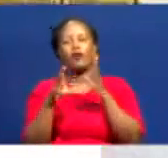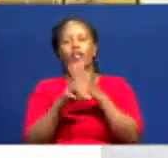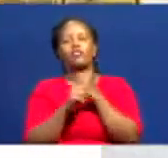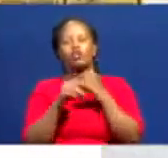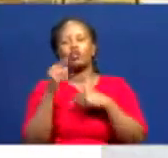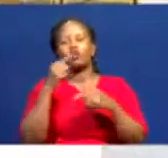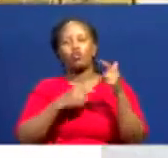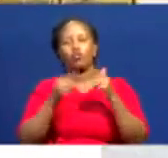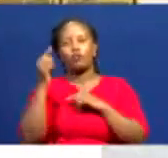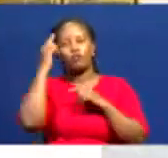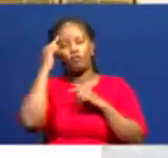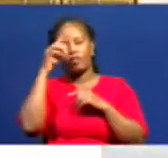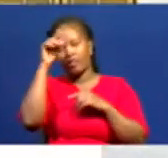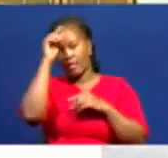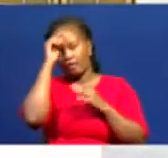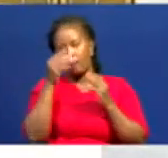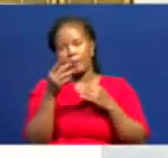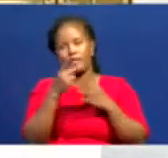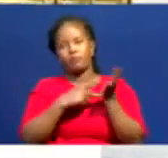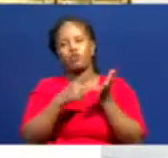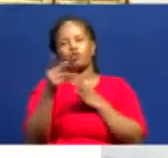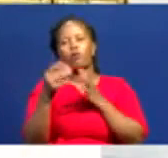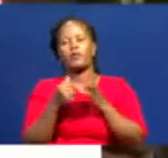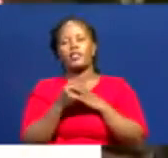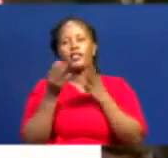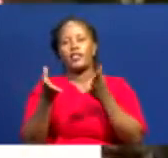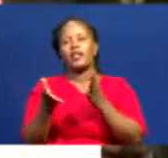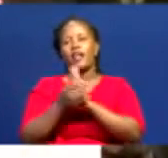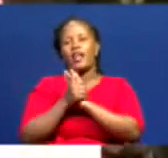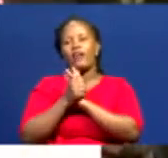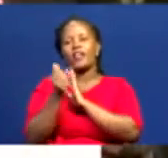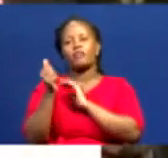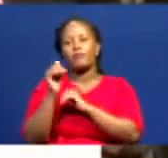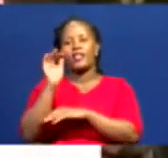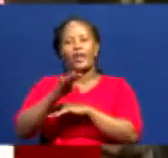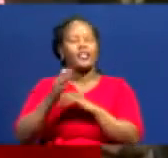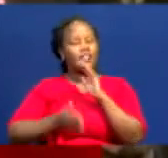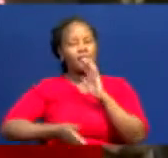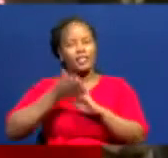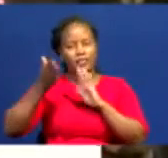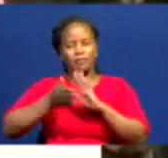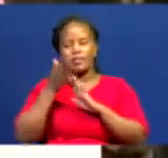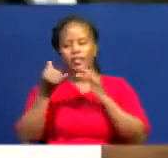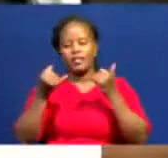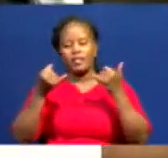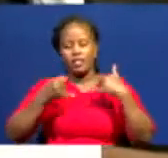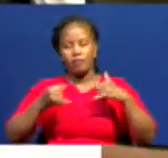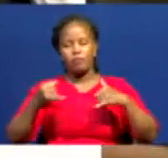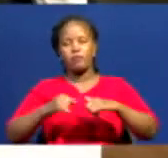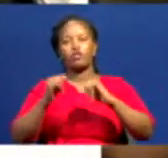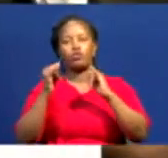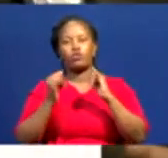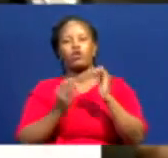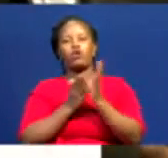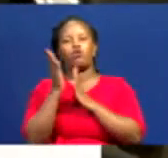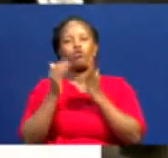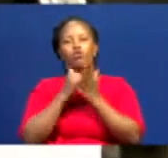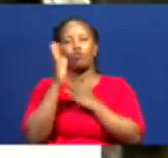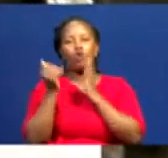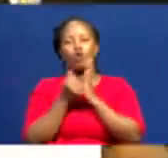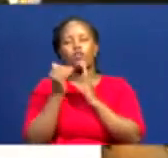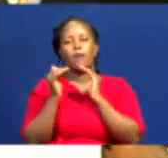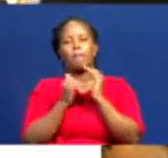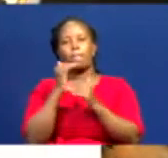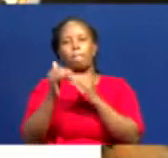government procurements. Experts are now calling for conformity and speedy implementation through the continent's accreditation